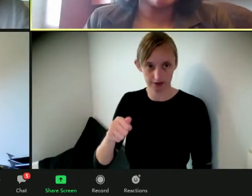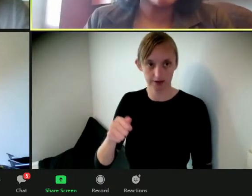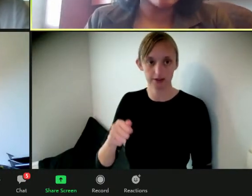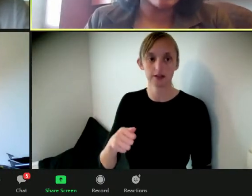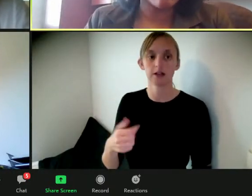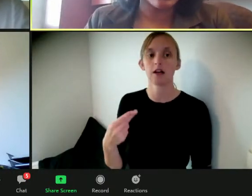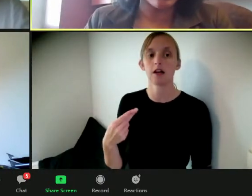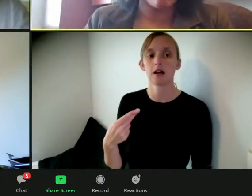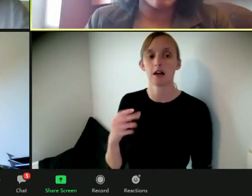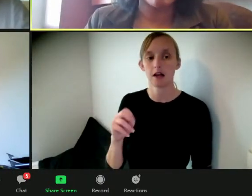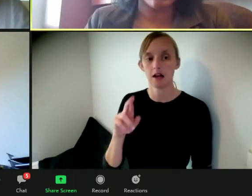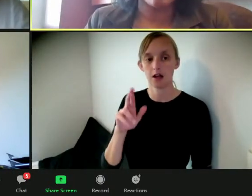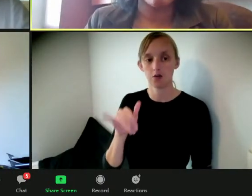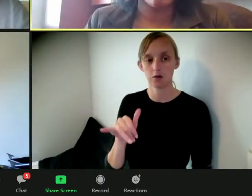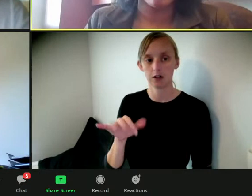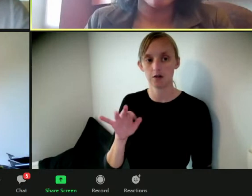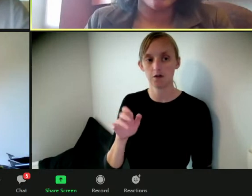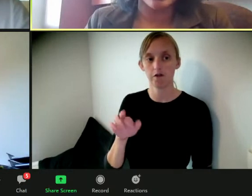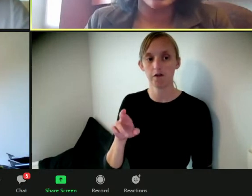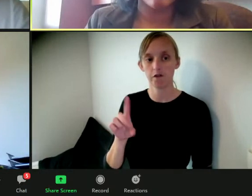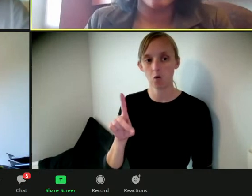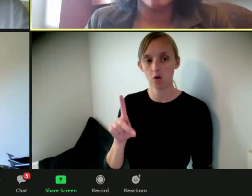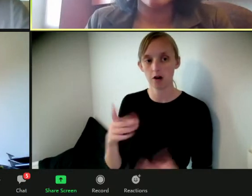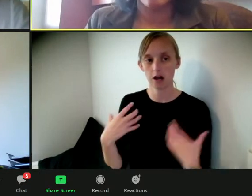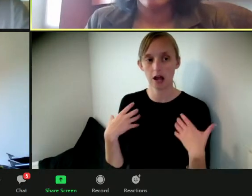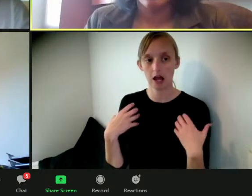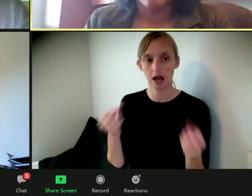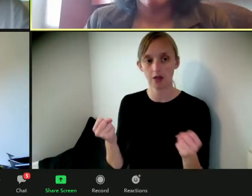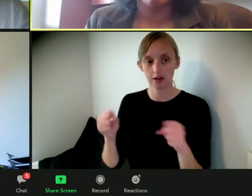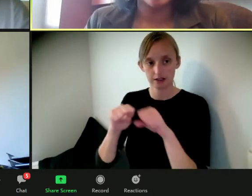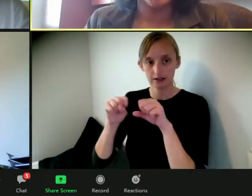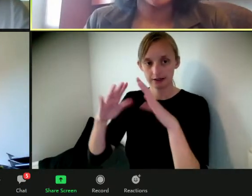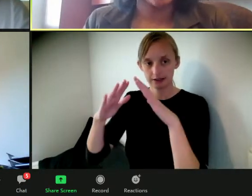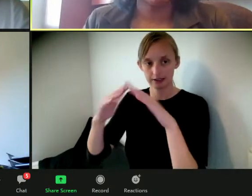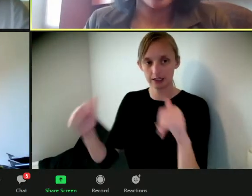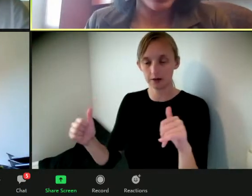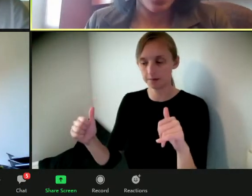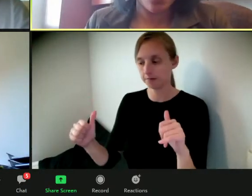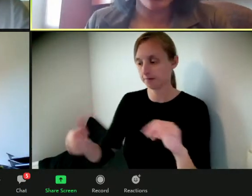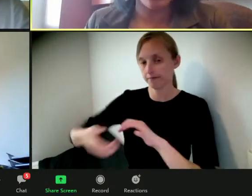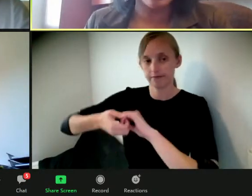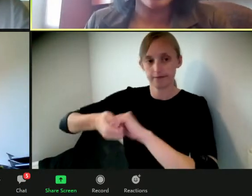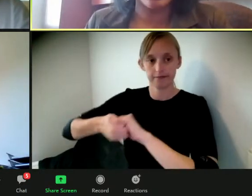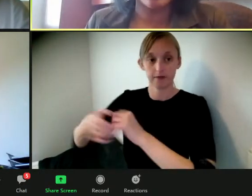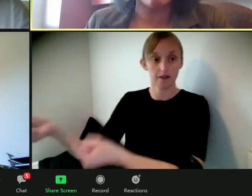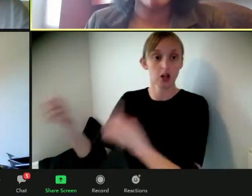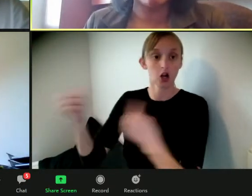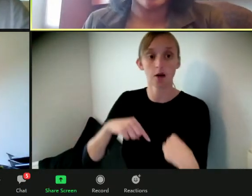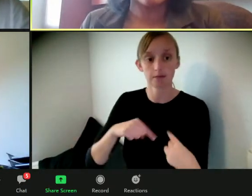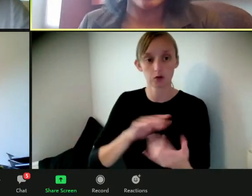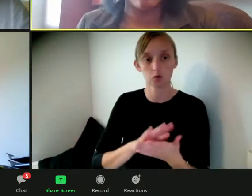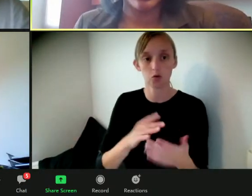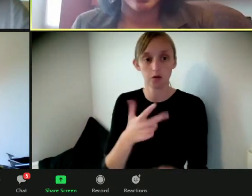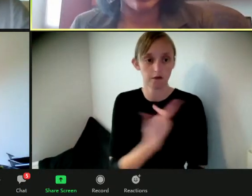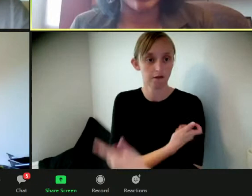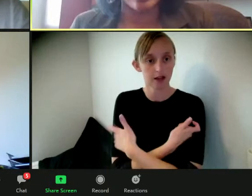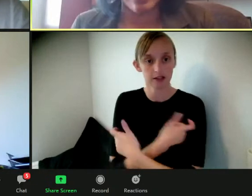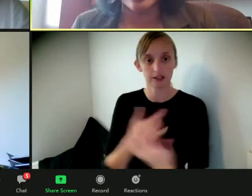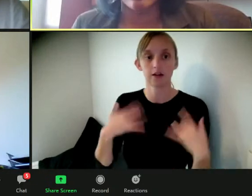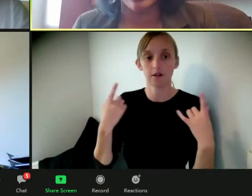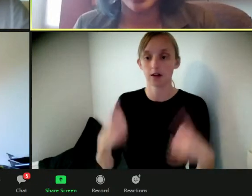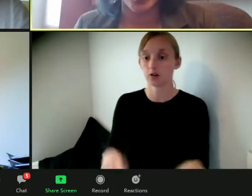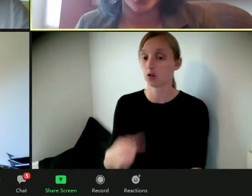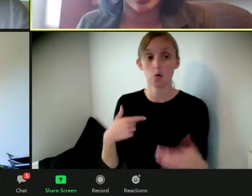Henry Ford Health Systems that's come into our schools to do vaccine events. We're open. Our goal is to get as many vaccine events out